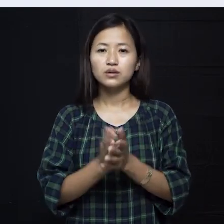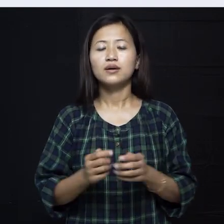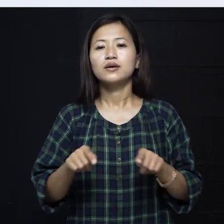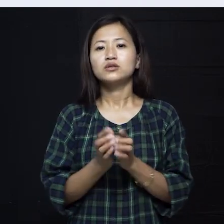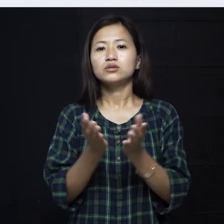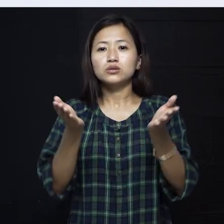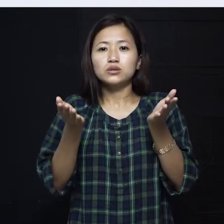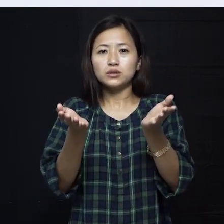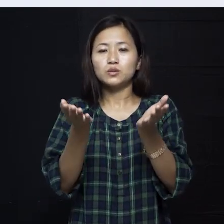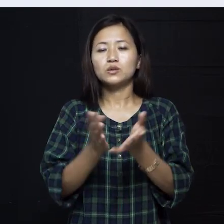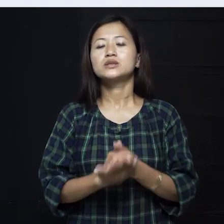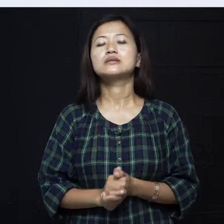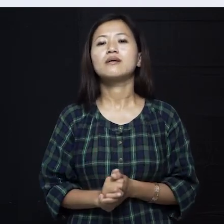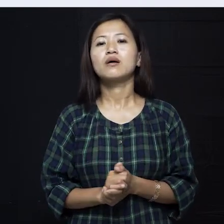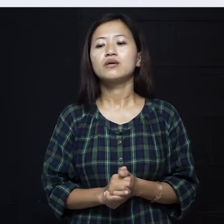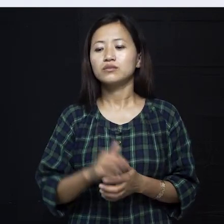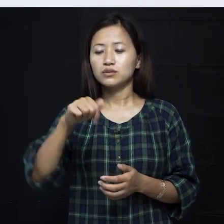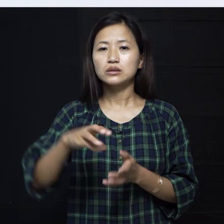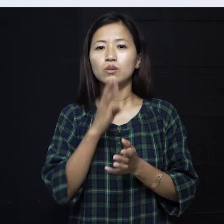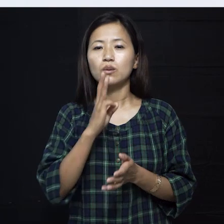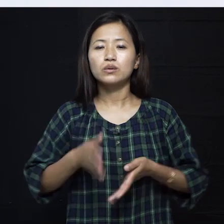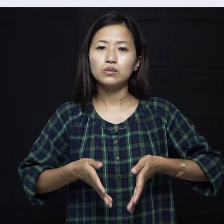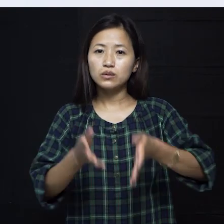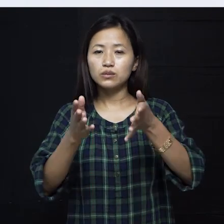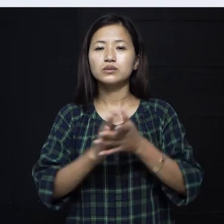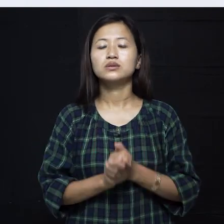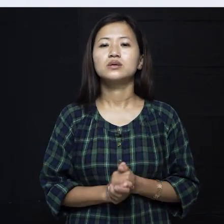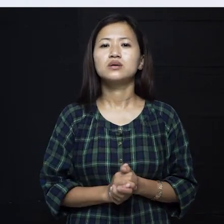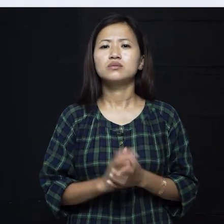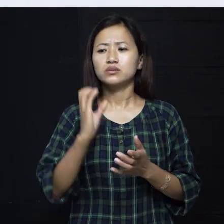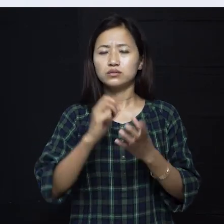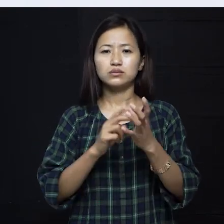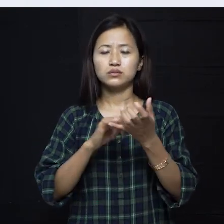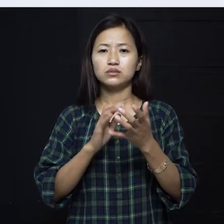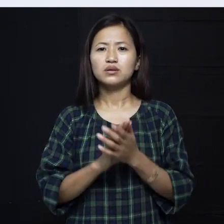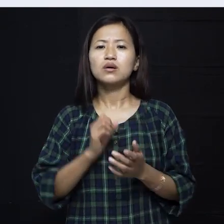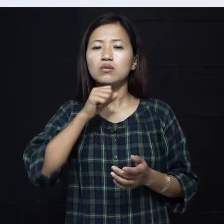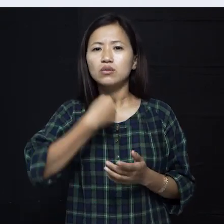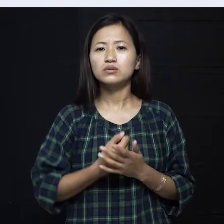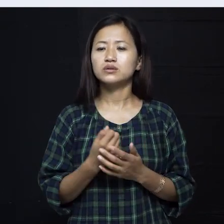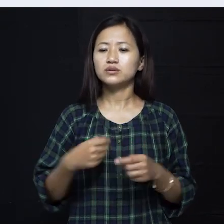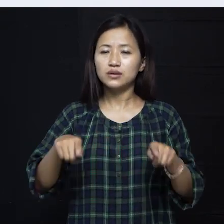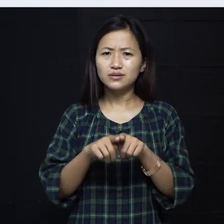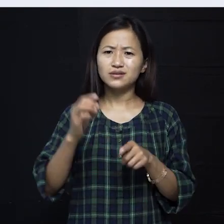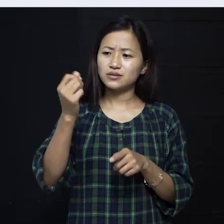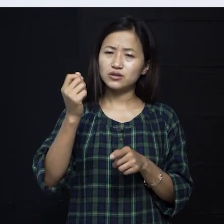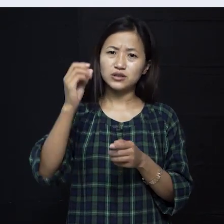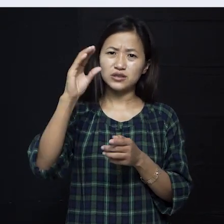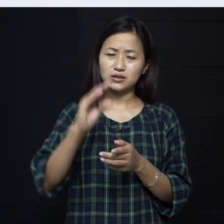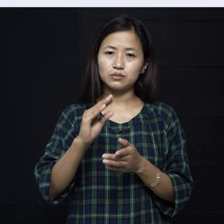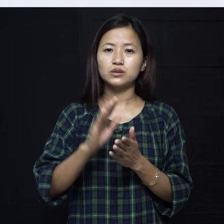whatnot. Okay, and this waterways, it is again considered as the oldest and the cheapest means